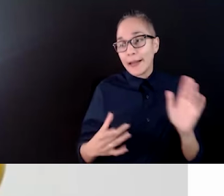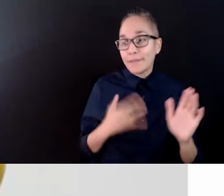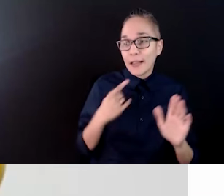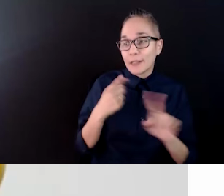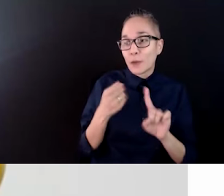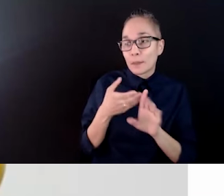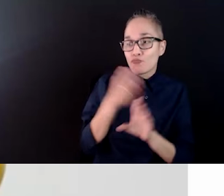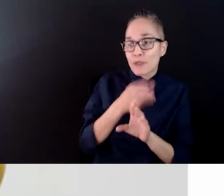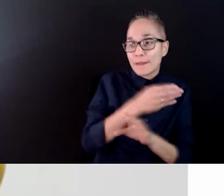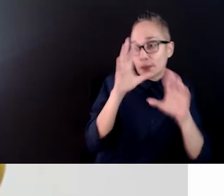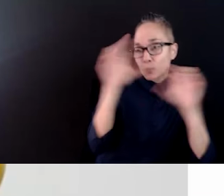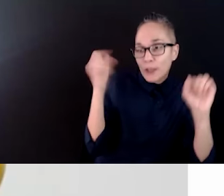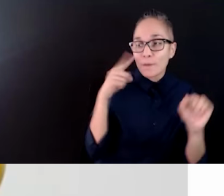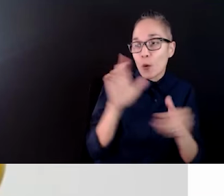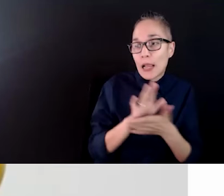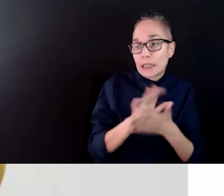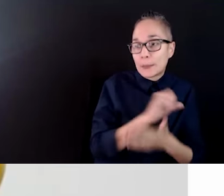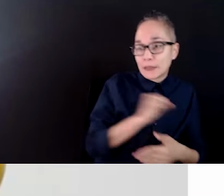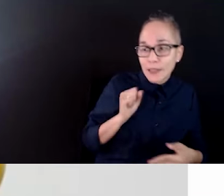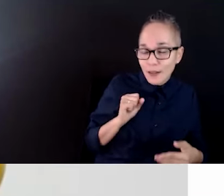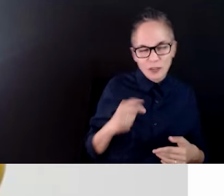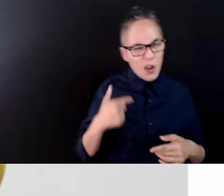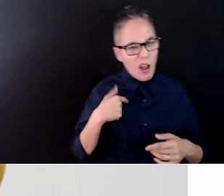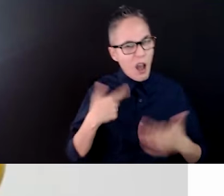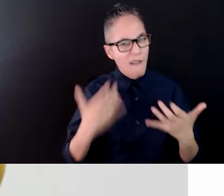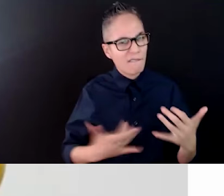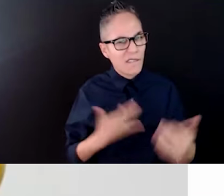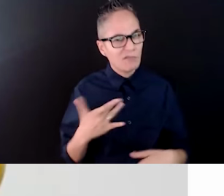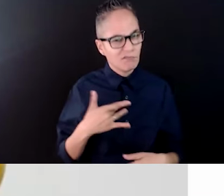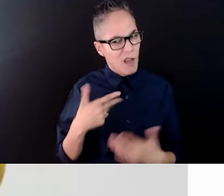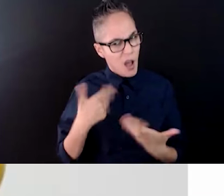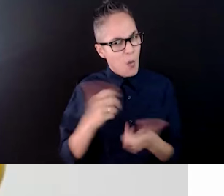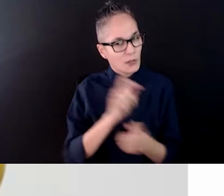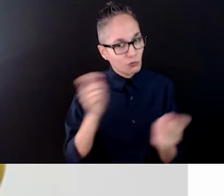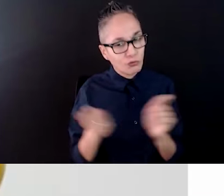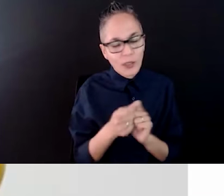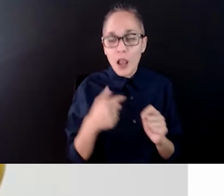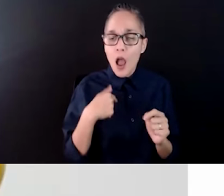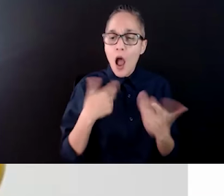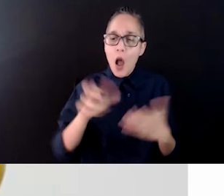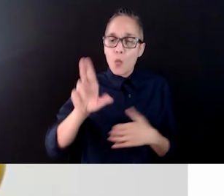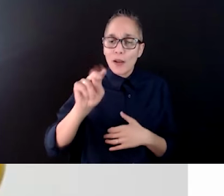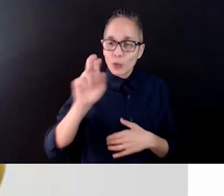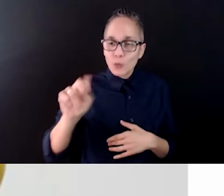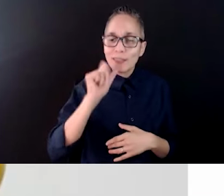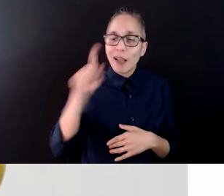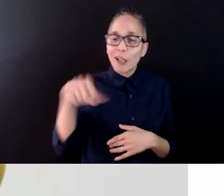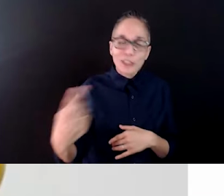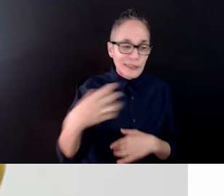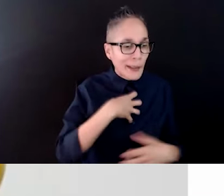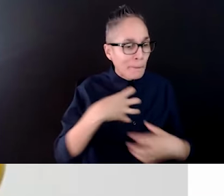presidents. And I wanted to change it. I wanted the union to be more than just complaints and grievances